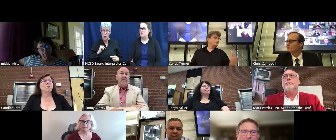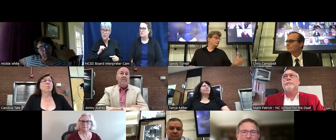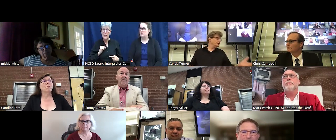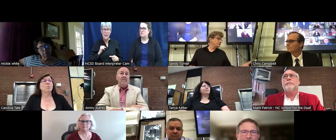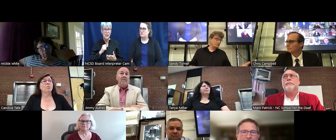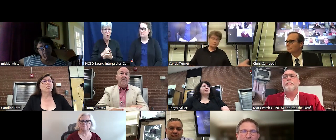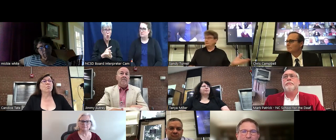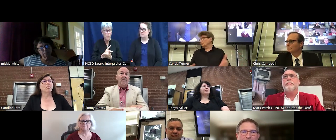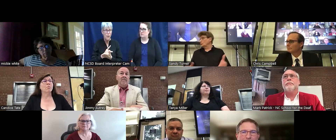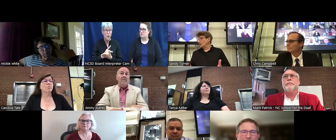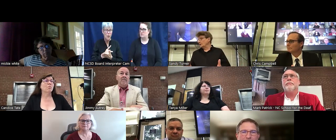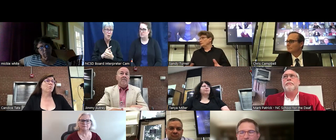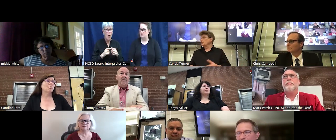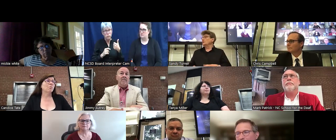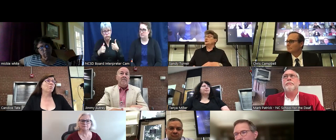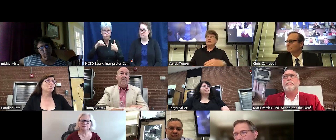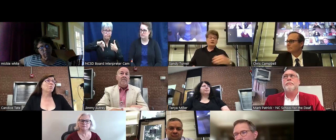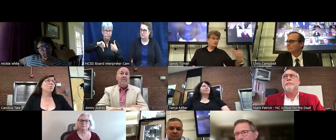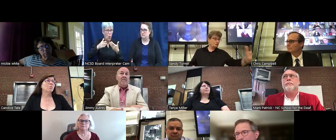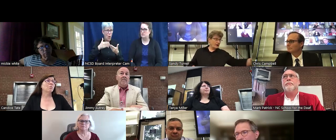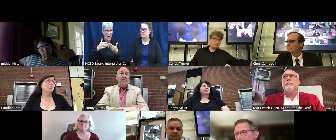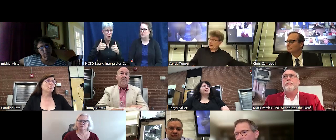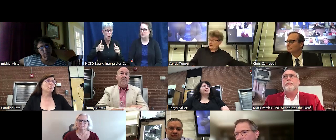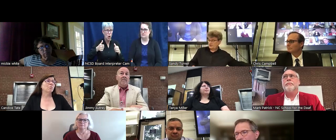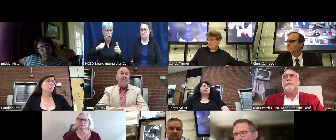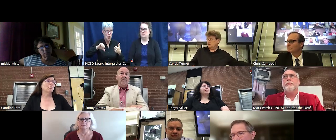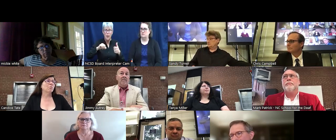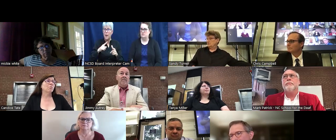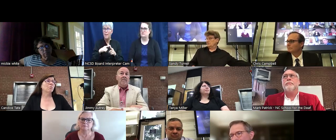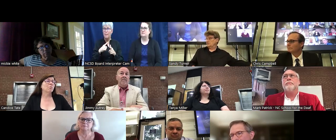approved, disapproved, whatever, it goes right back.